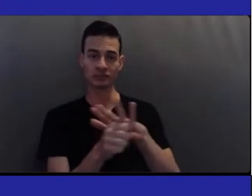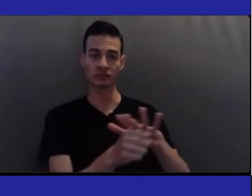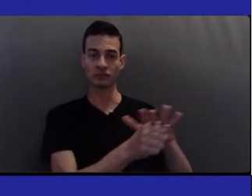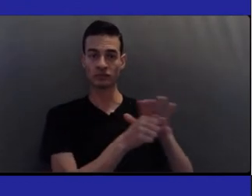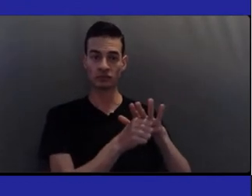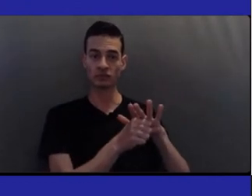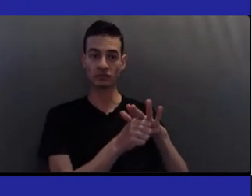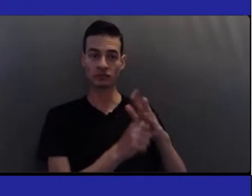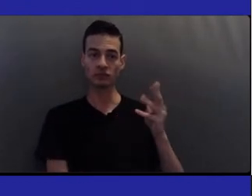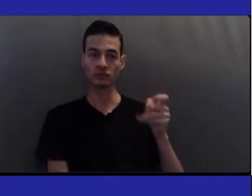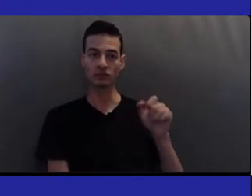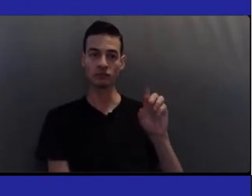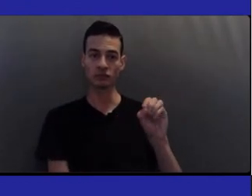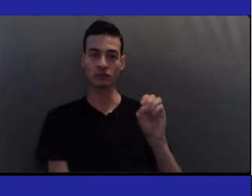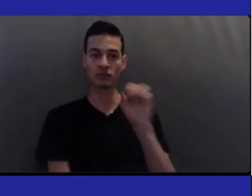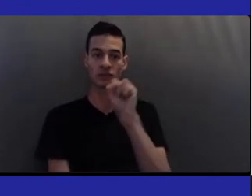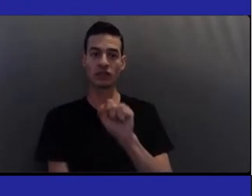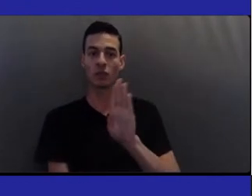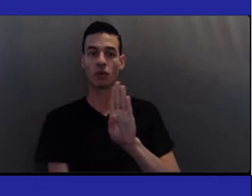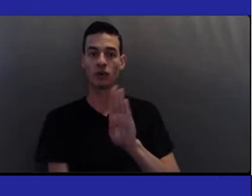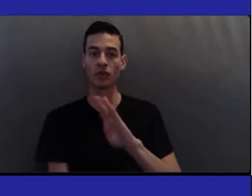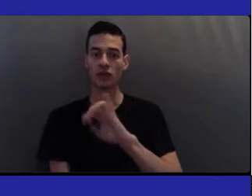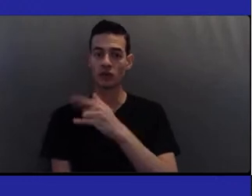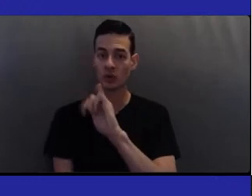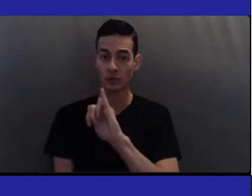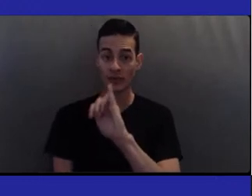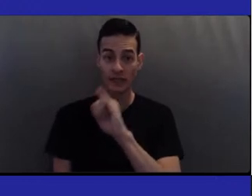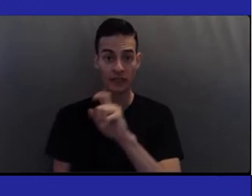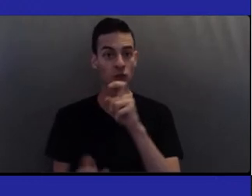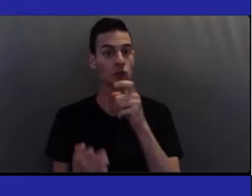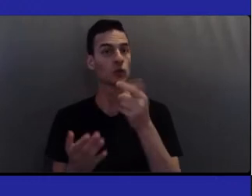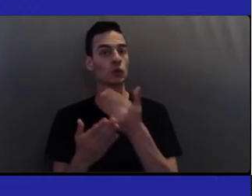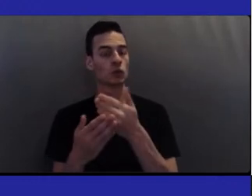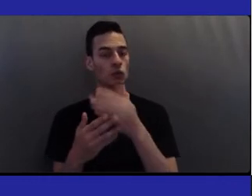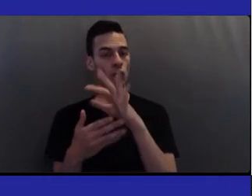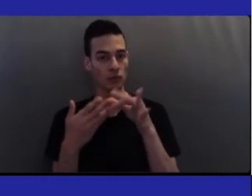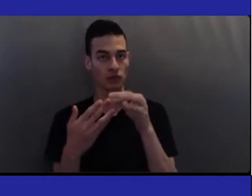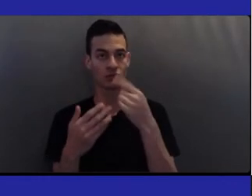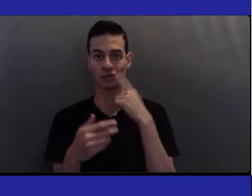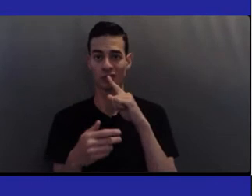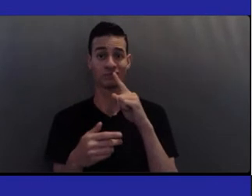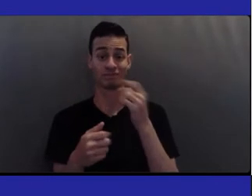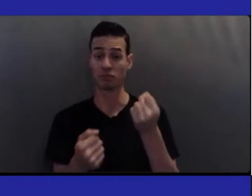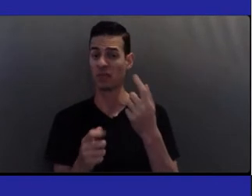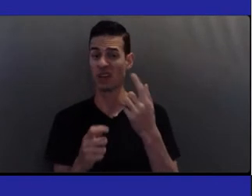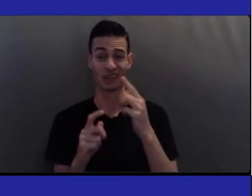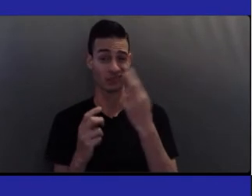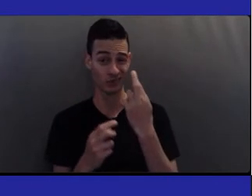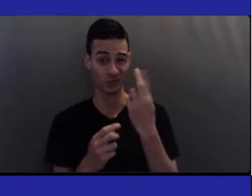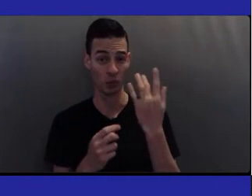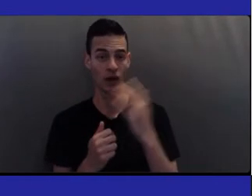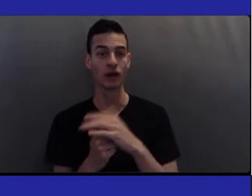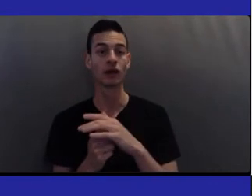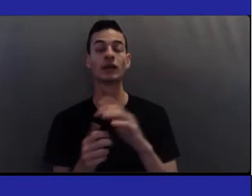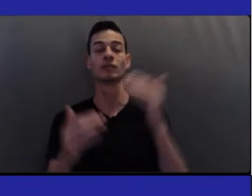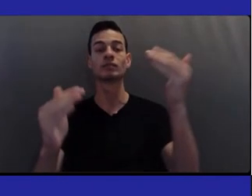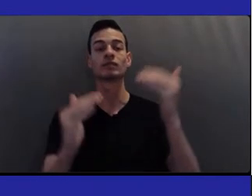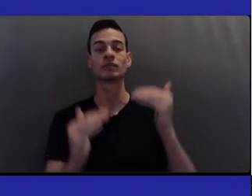Brooklyn, and Jacobi all need new options for a variety of reasons. Next slide.